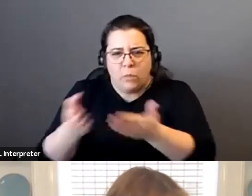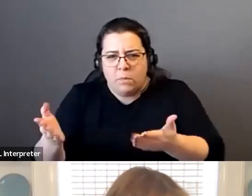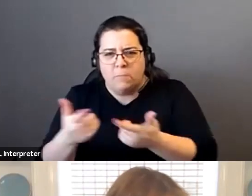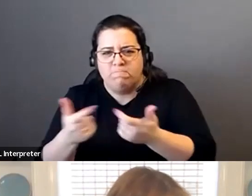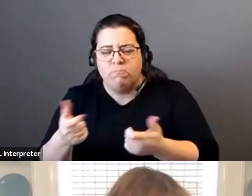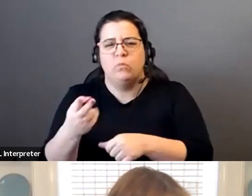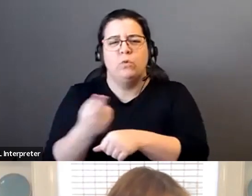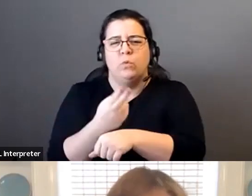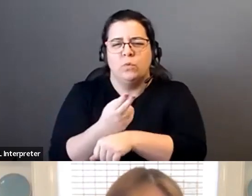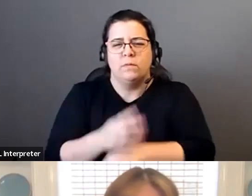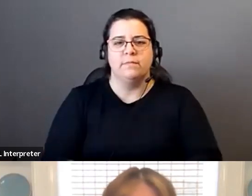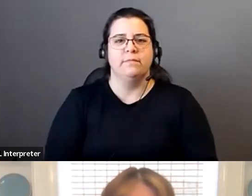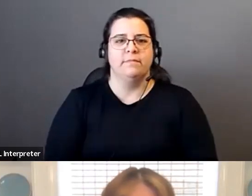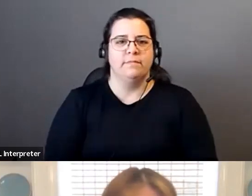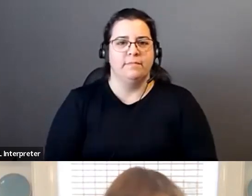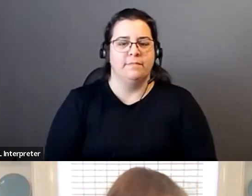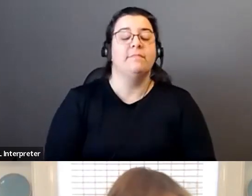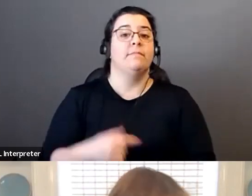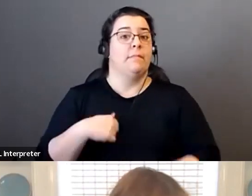free version and a paid version, is called Loom,